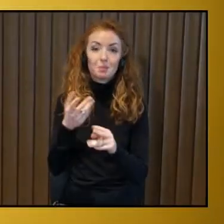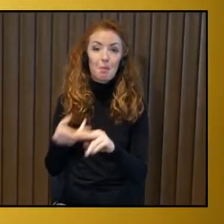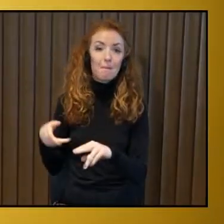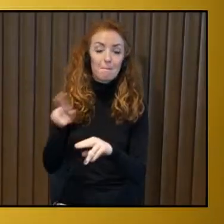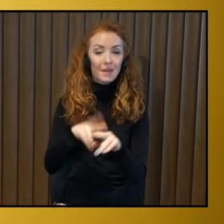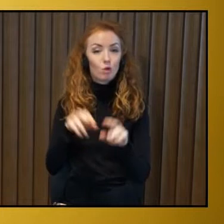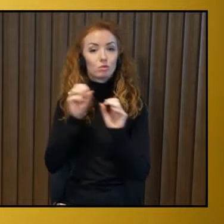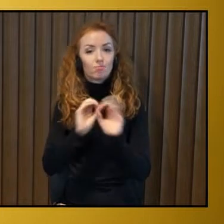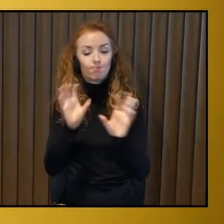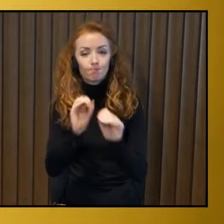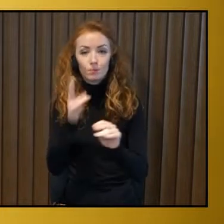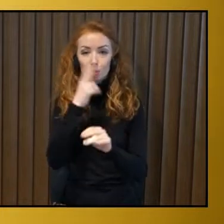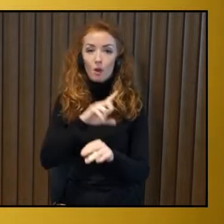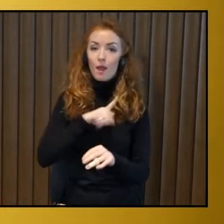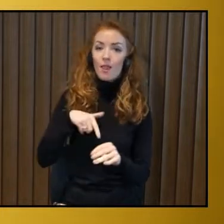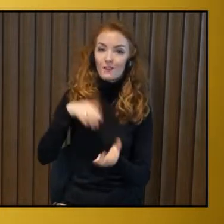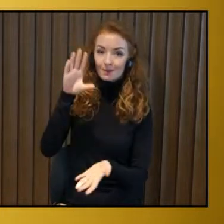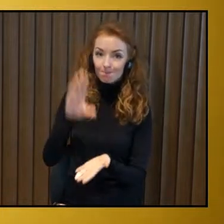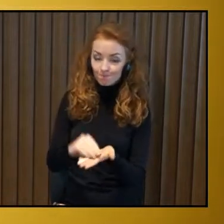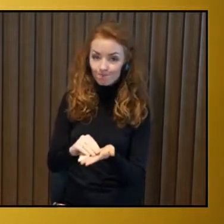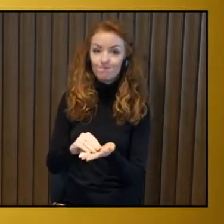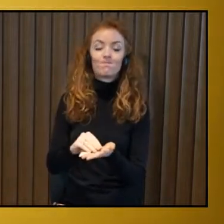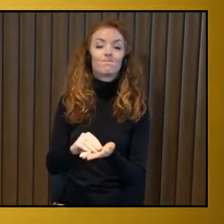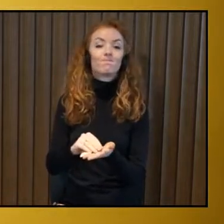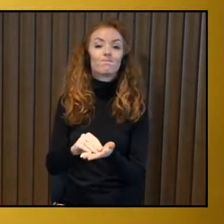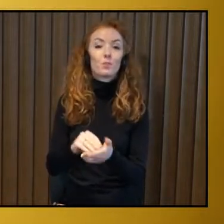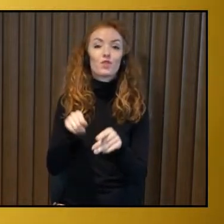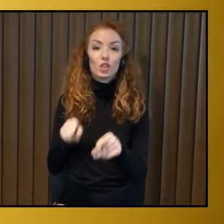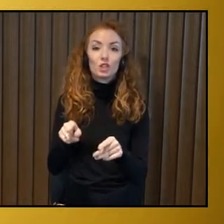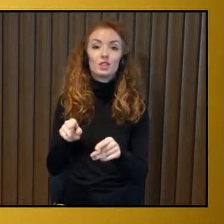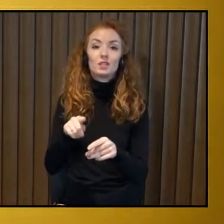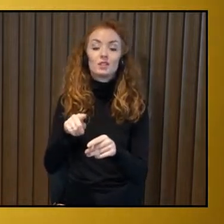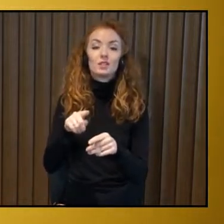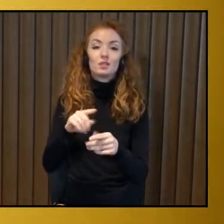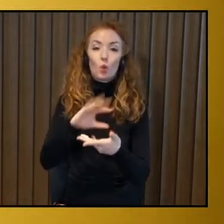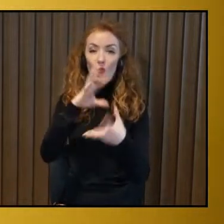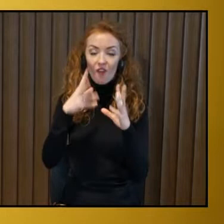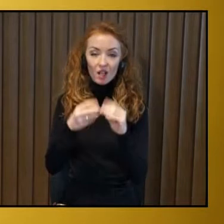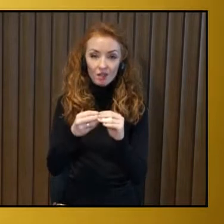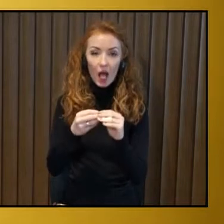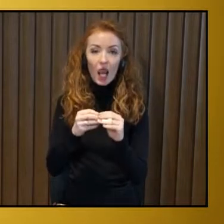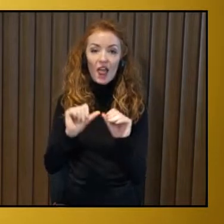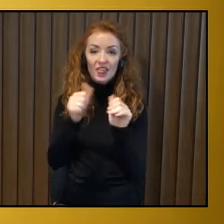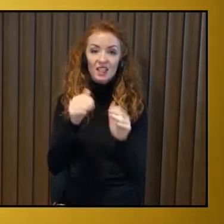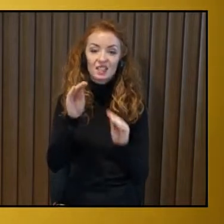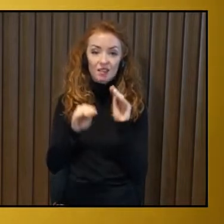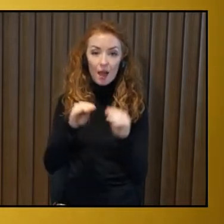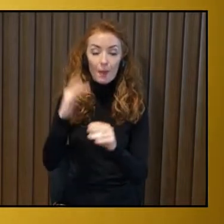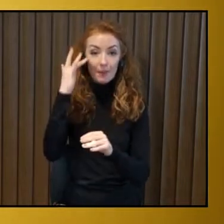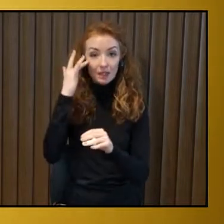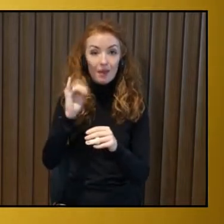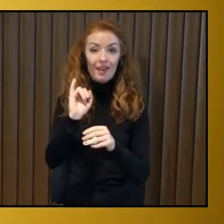experience, is this universal design principle for IT technologies. So would it be an internet, but not